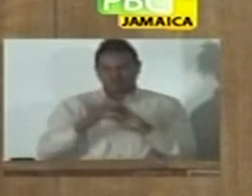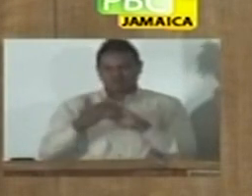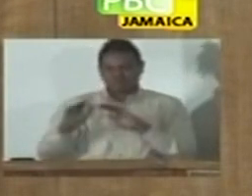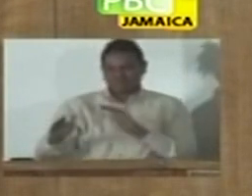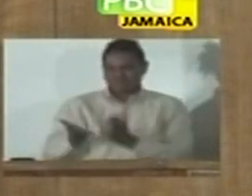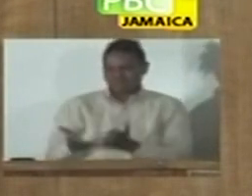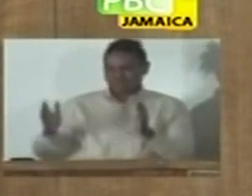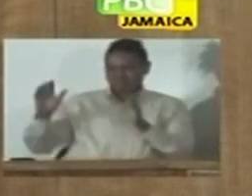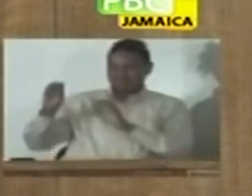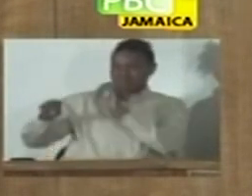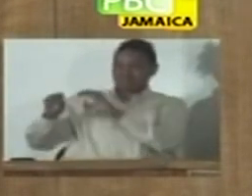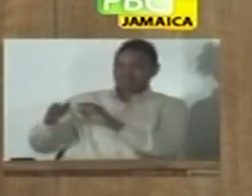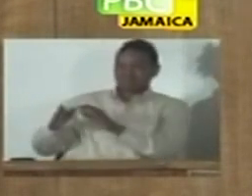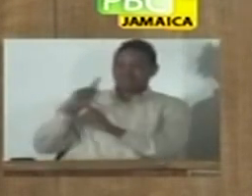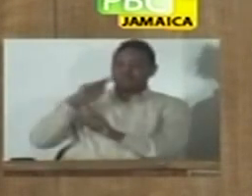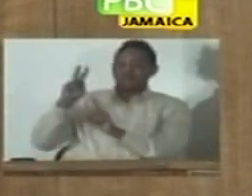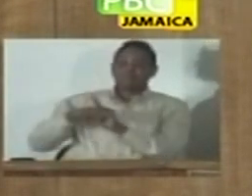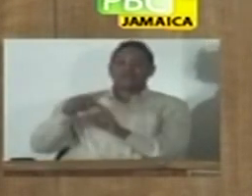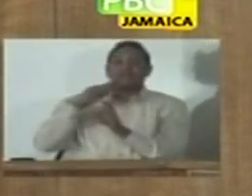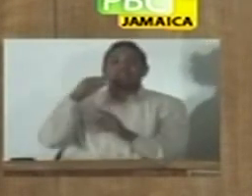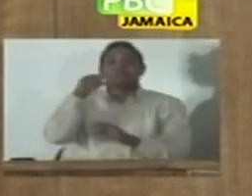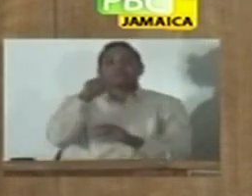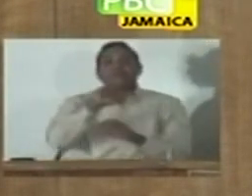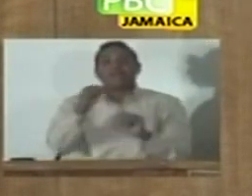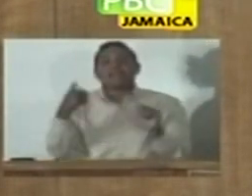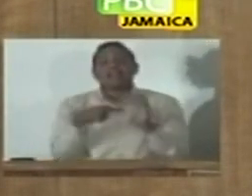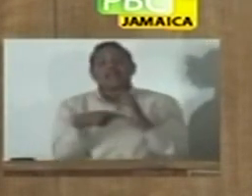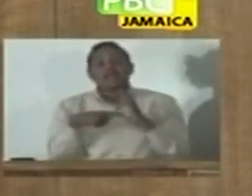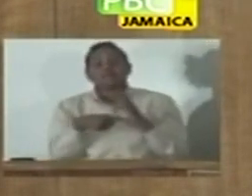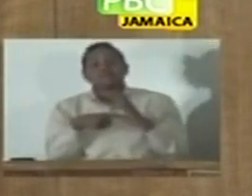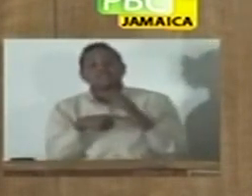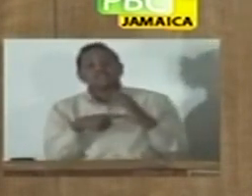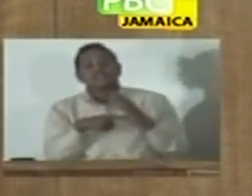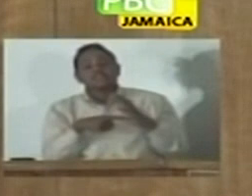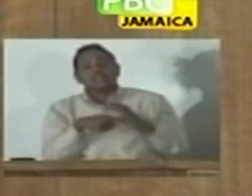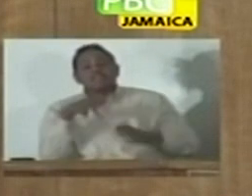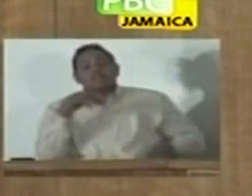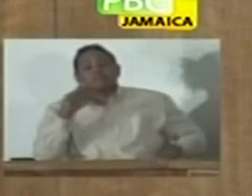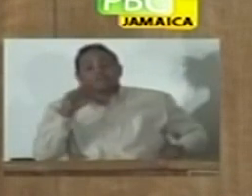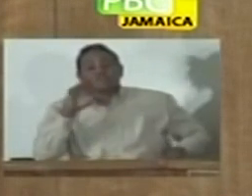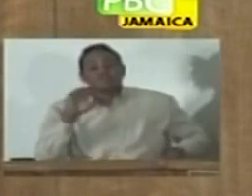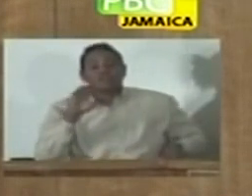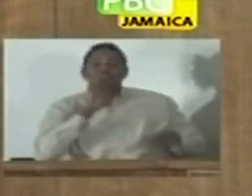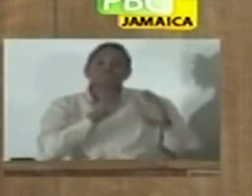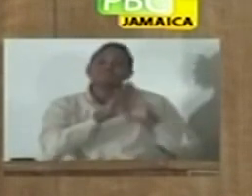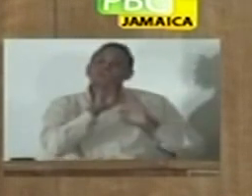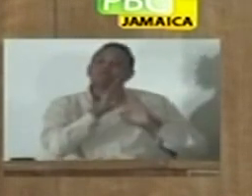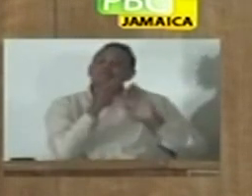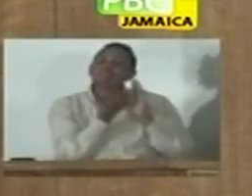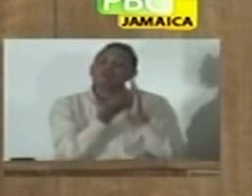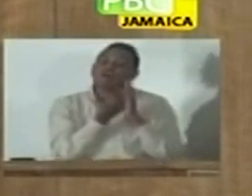applied in the payments of any liability of the Petro-Carib Development Fund